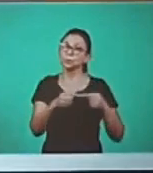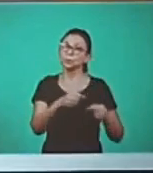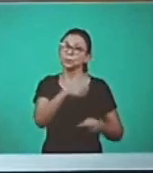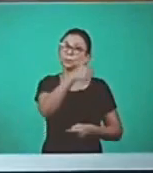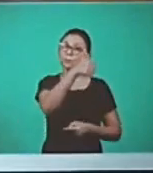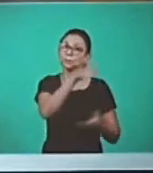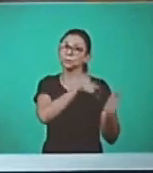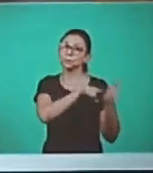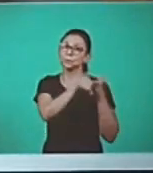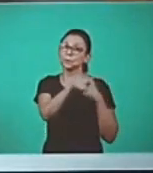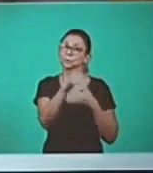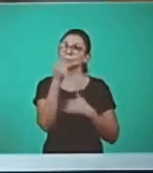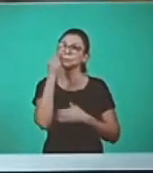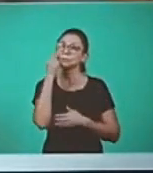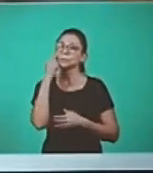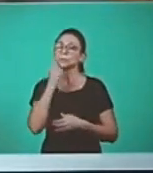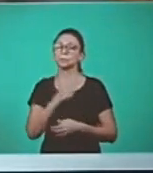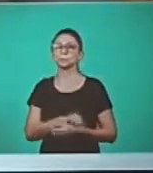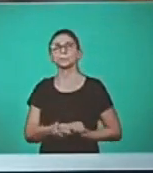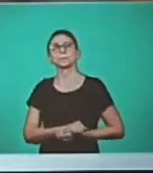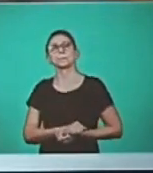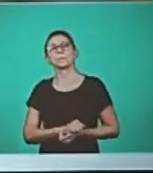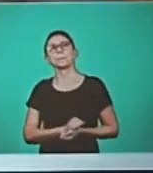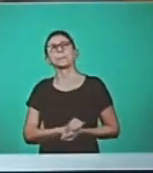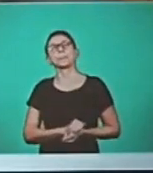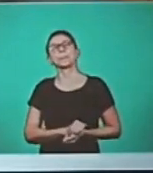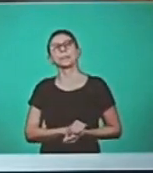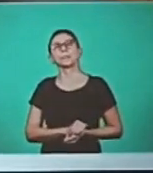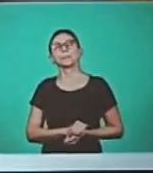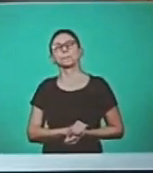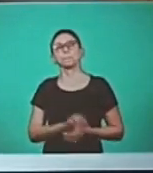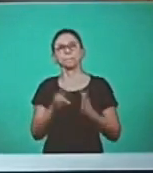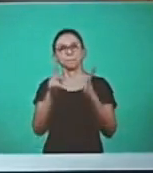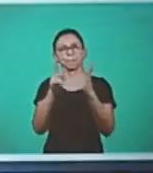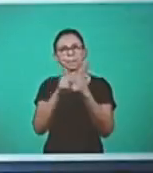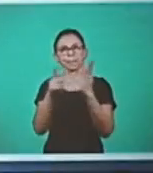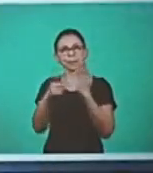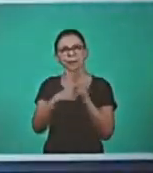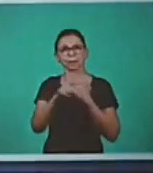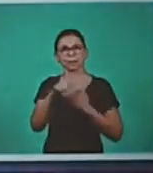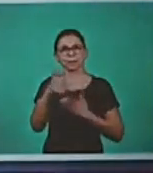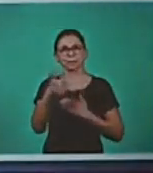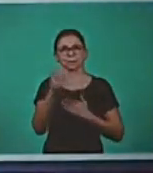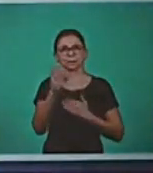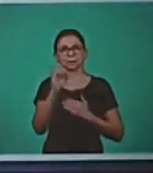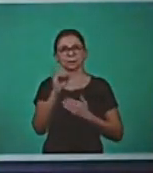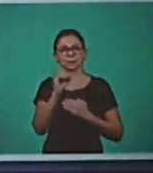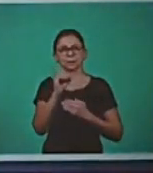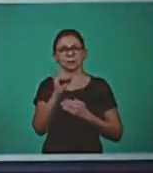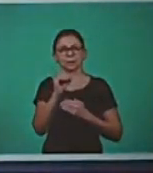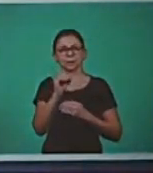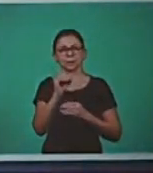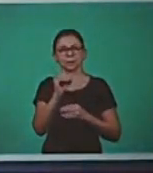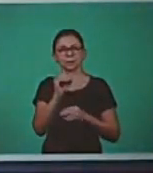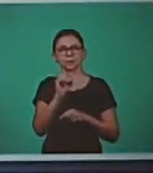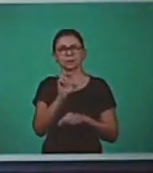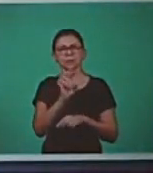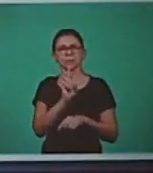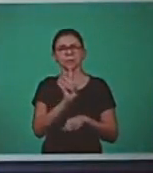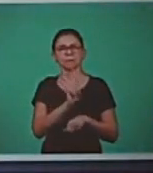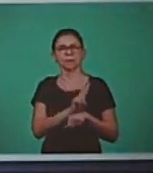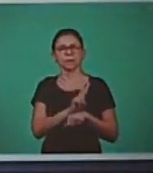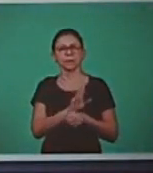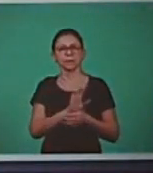make easier the understanding regarding the first question. So the second question is identified on the parable of the 10 virgins,